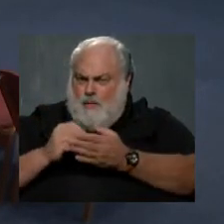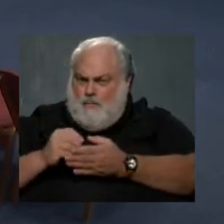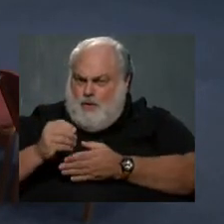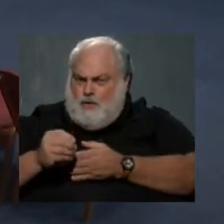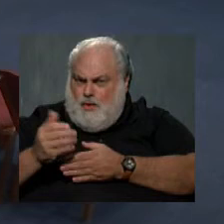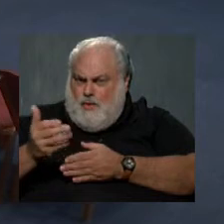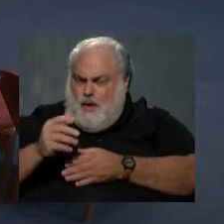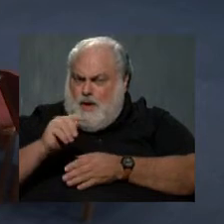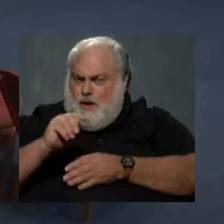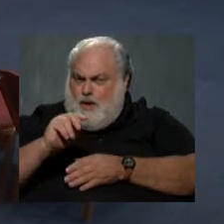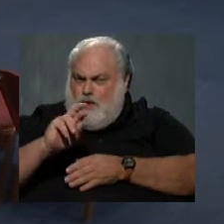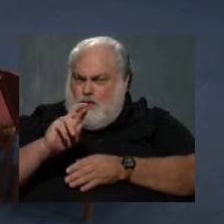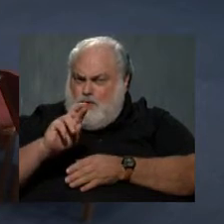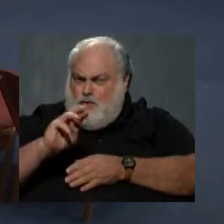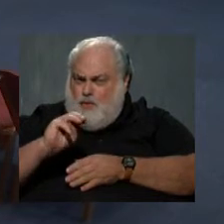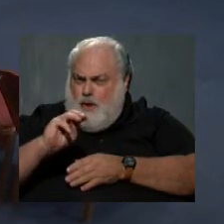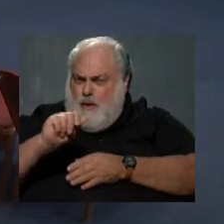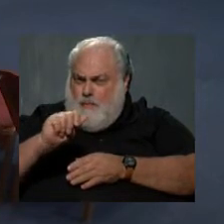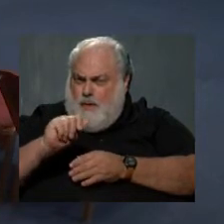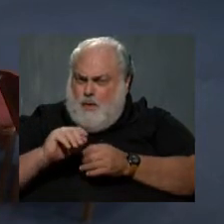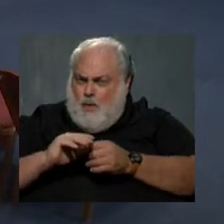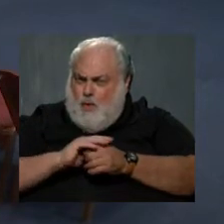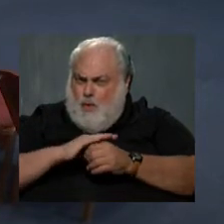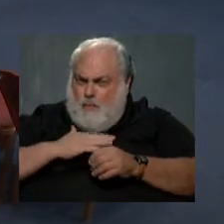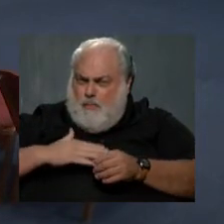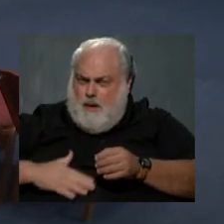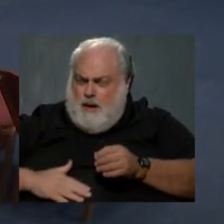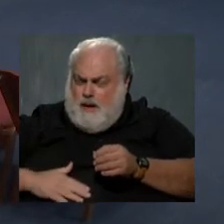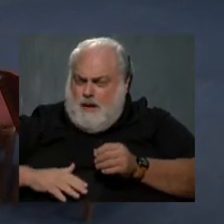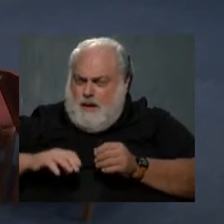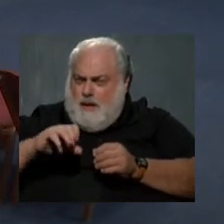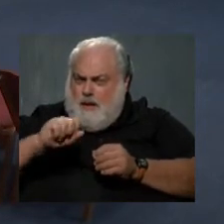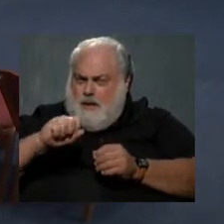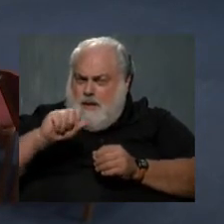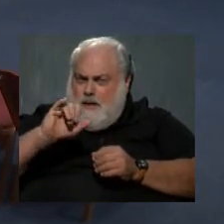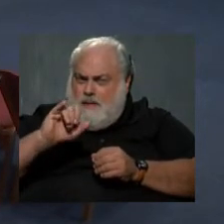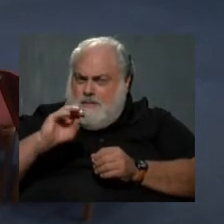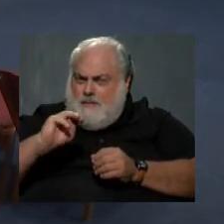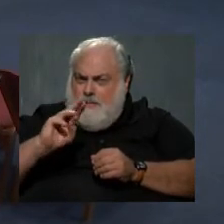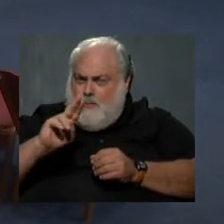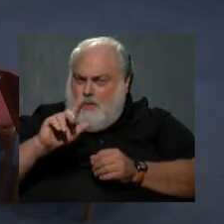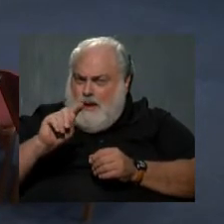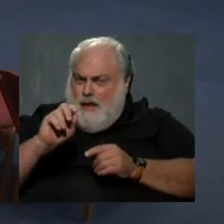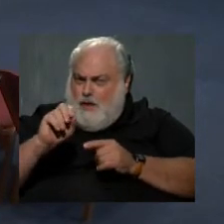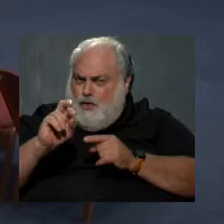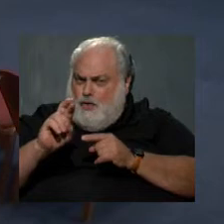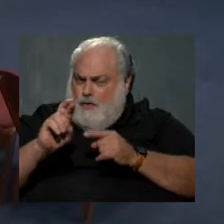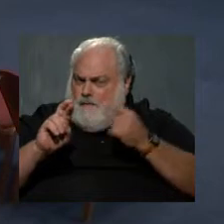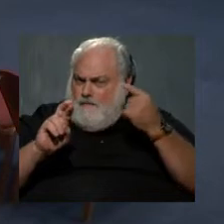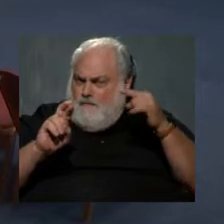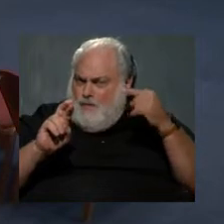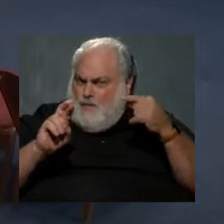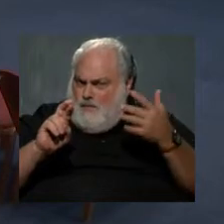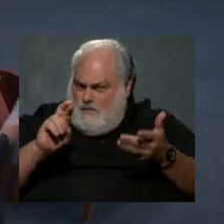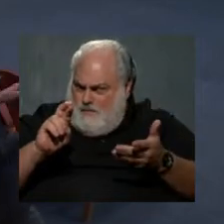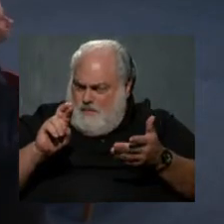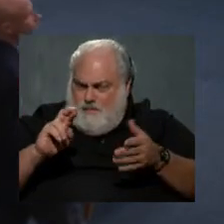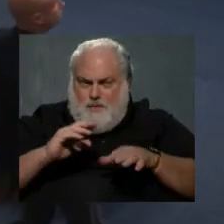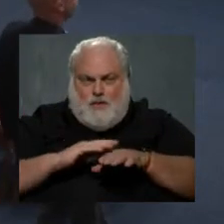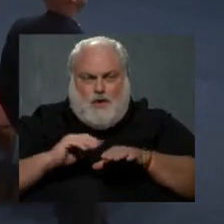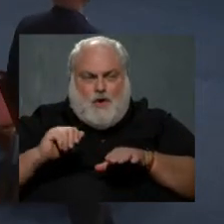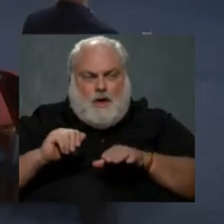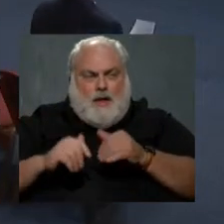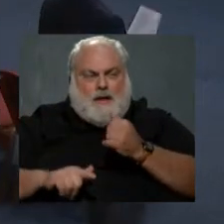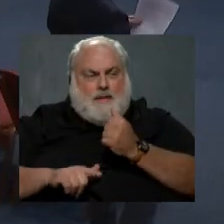trauma FX whole body trauma simulator. What is that and what is it used for? Sure, let me call our